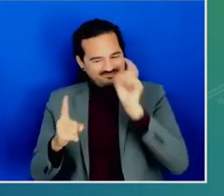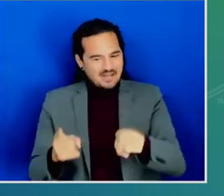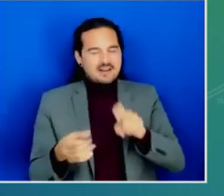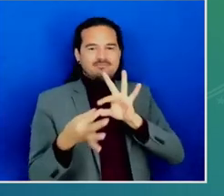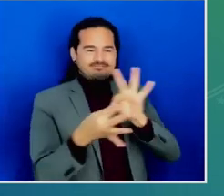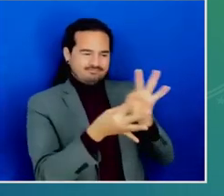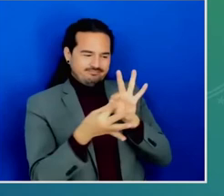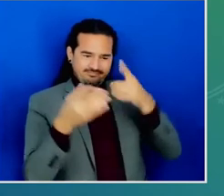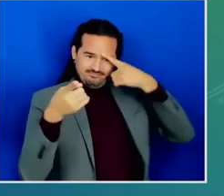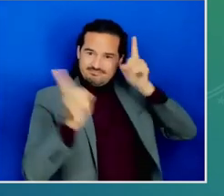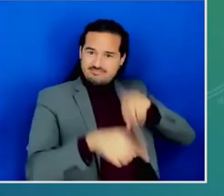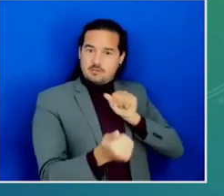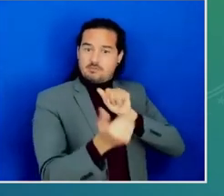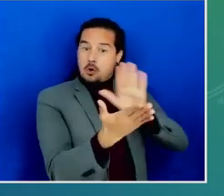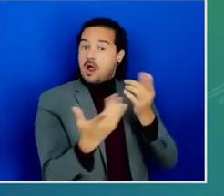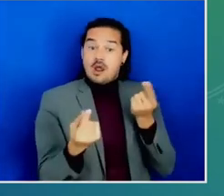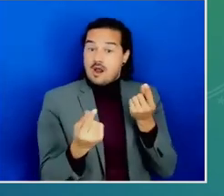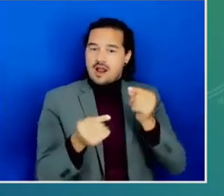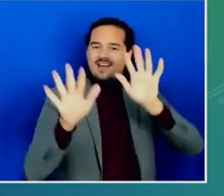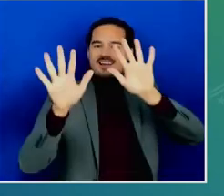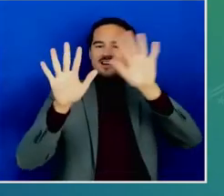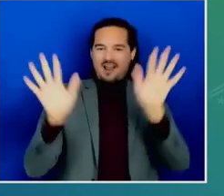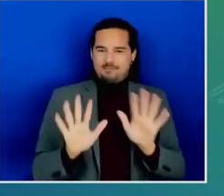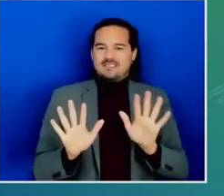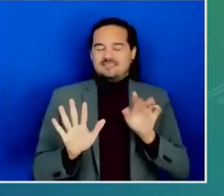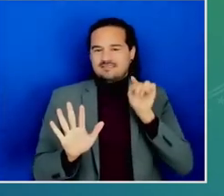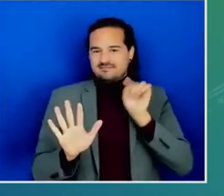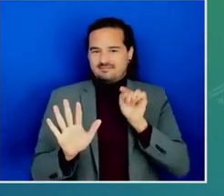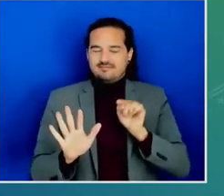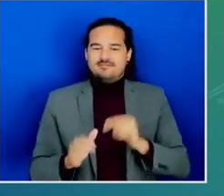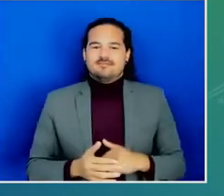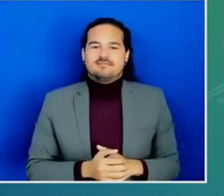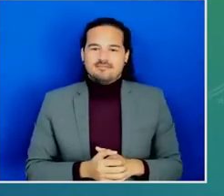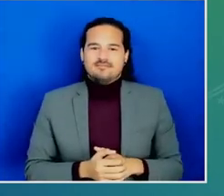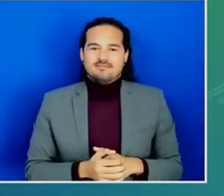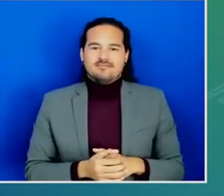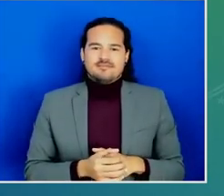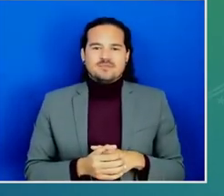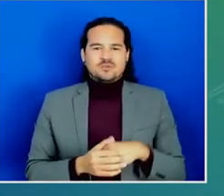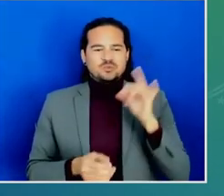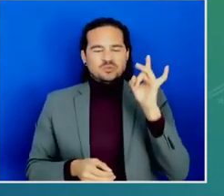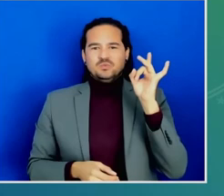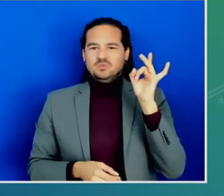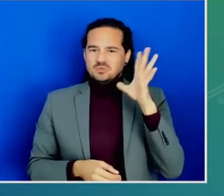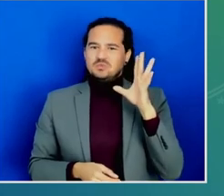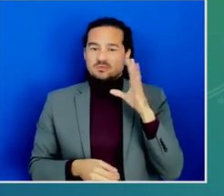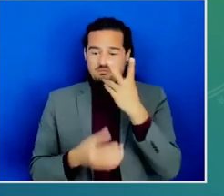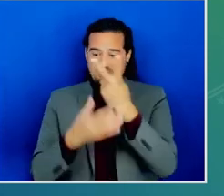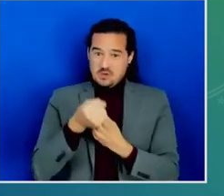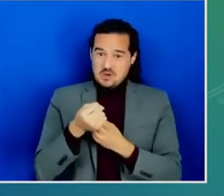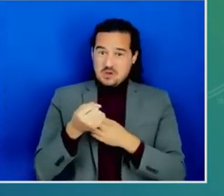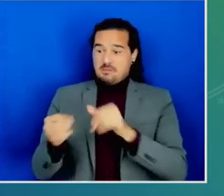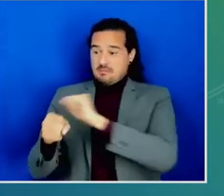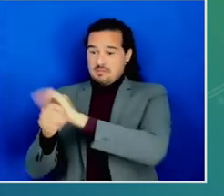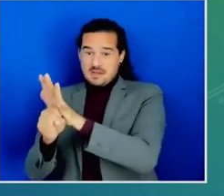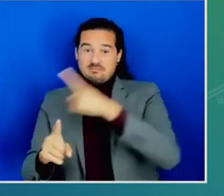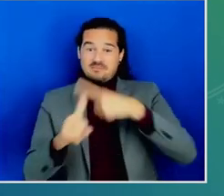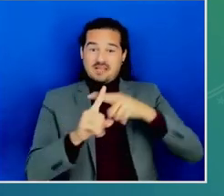moment with the urgency it demands, as we would during any national emergency. And